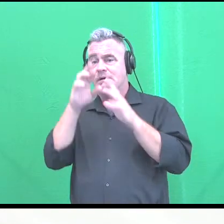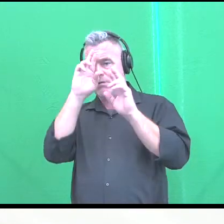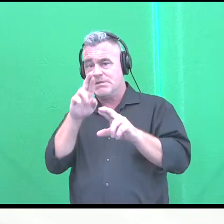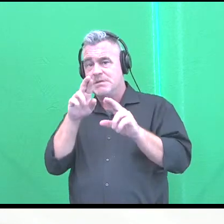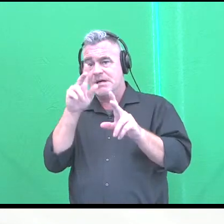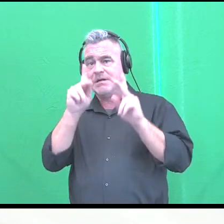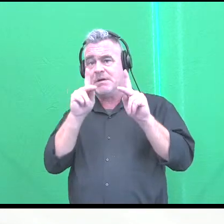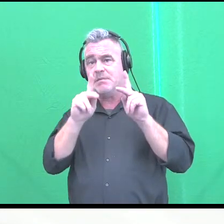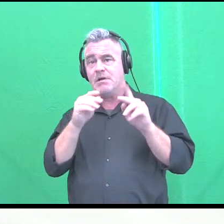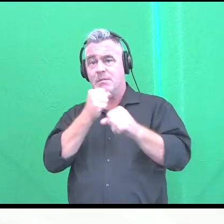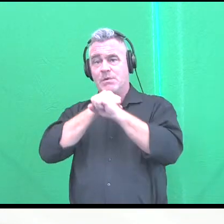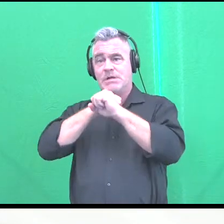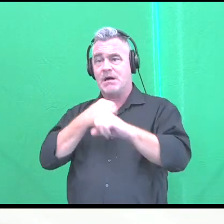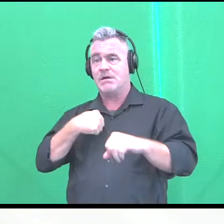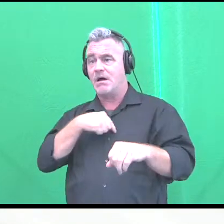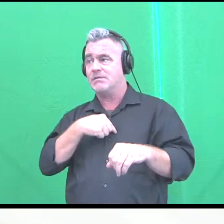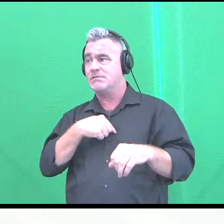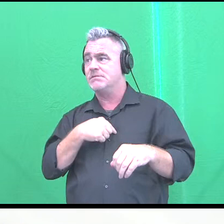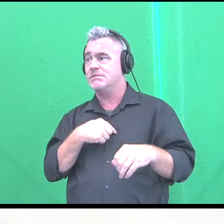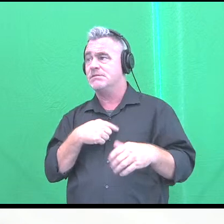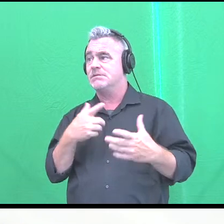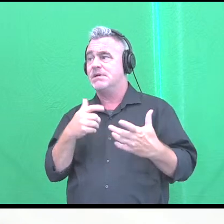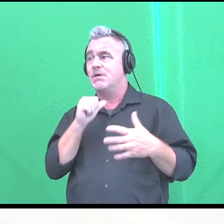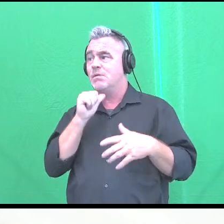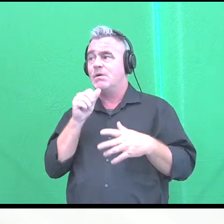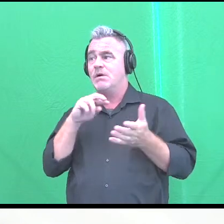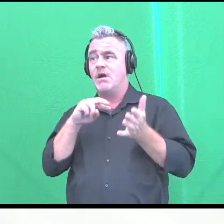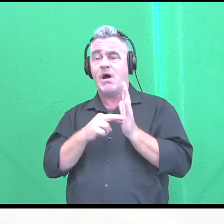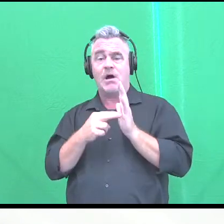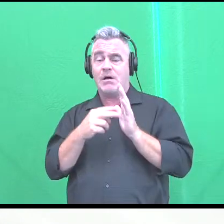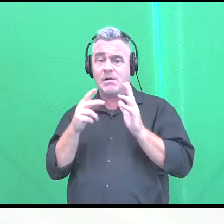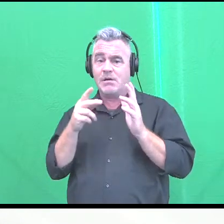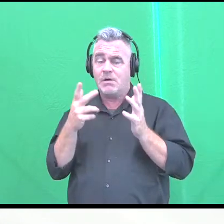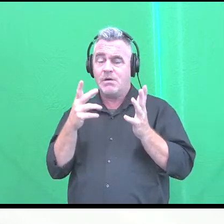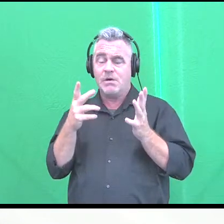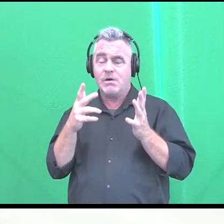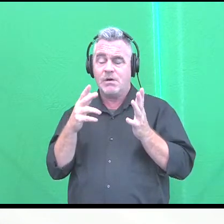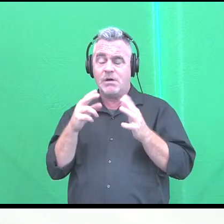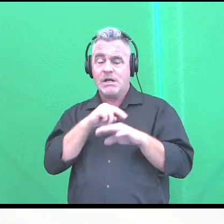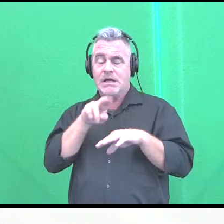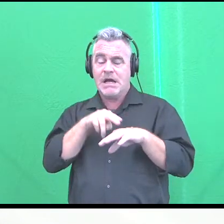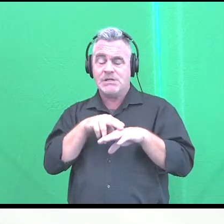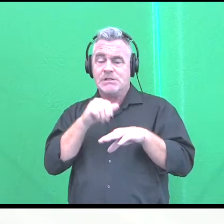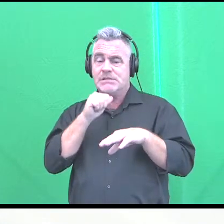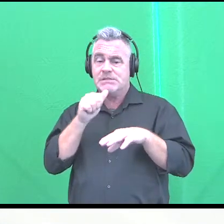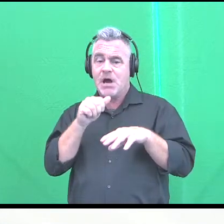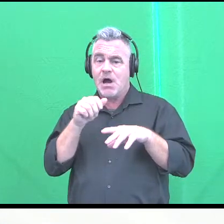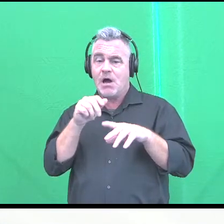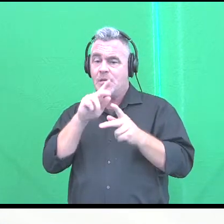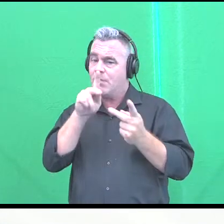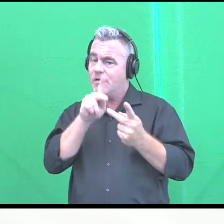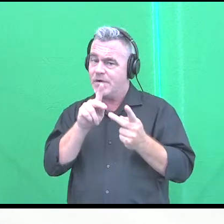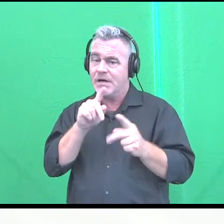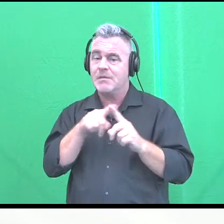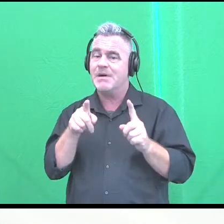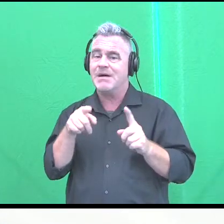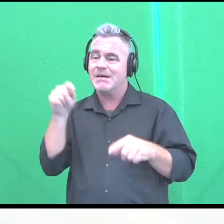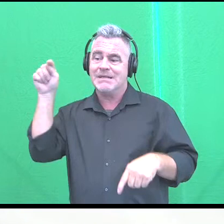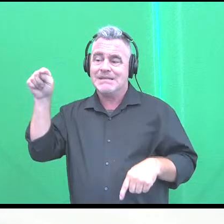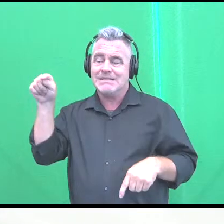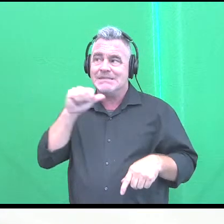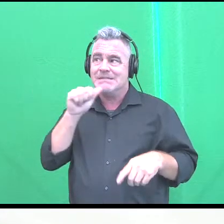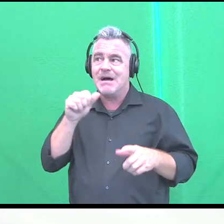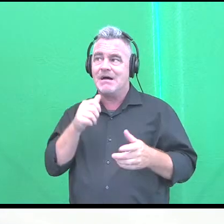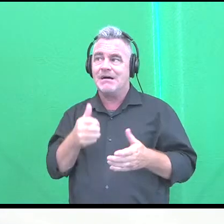And we're not a perfect nation, but this is not going to help unite or